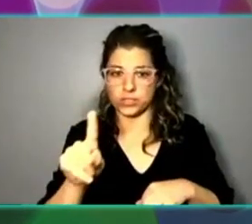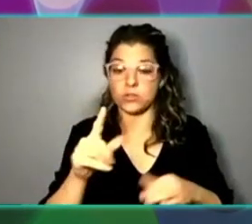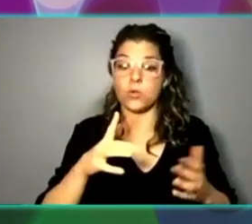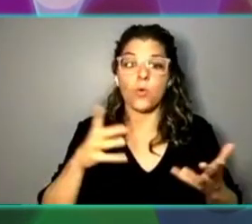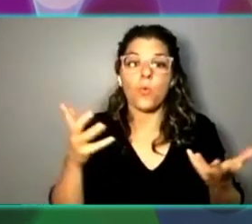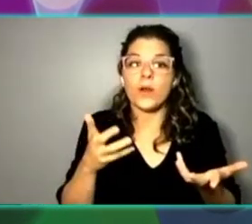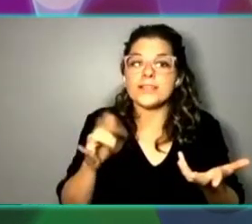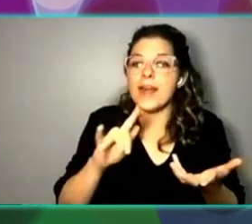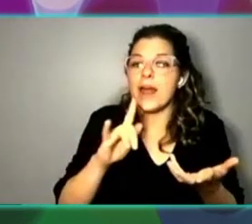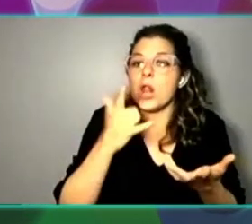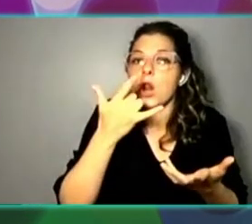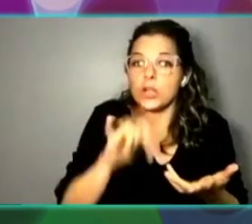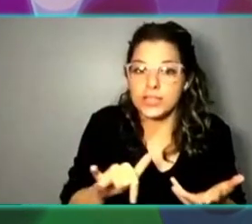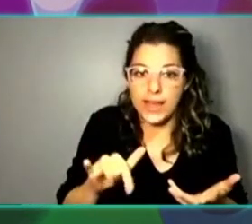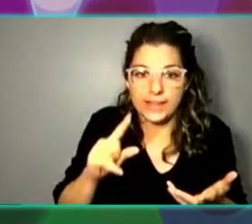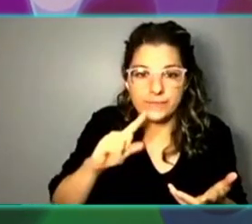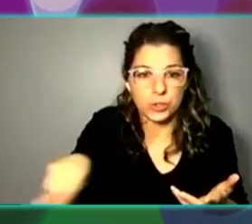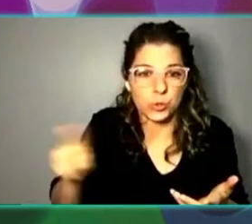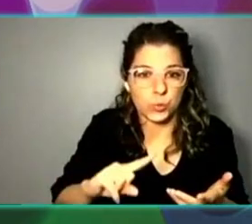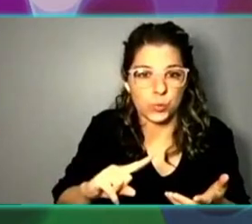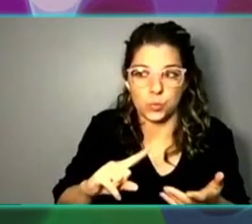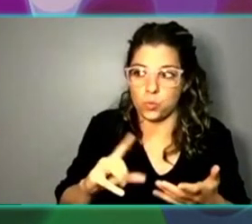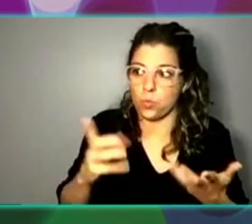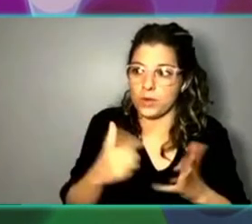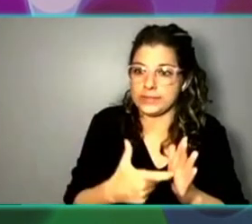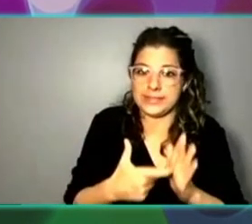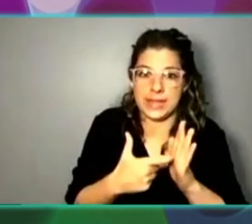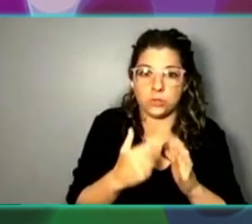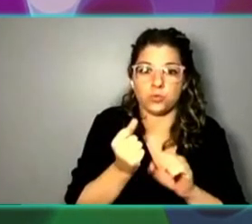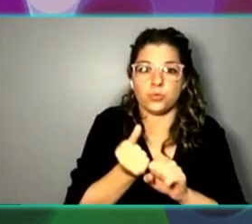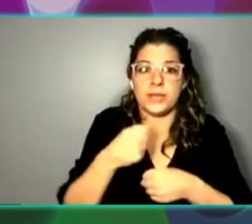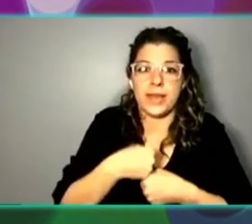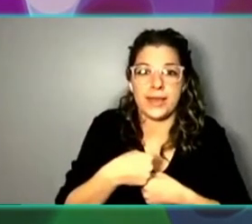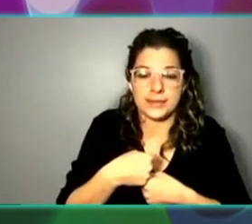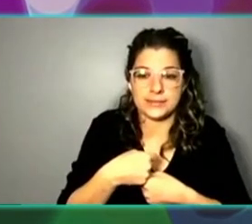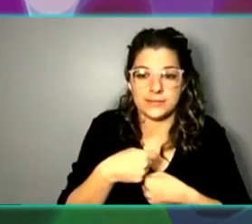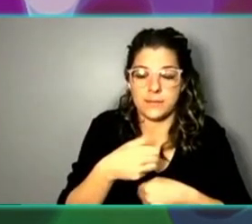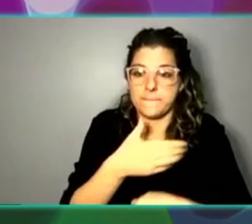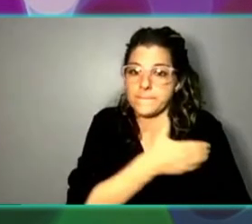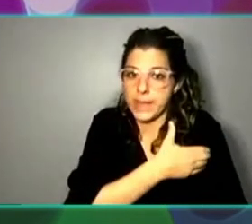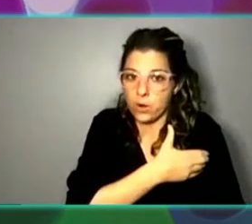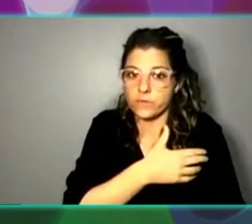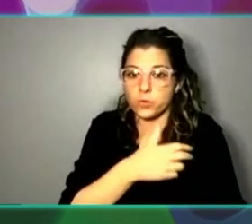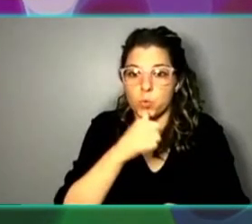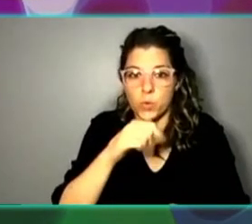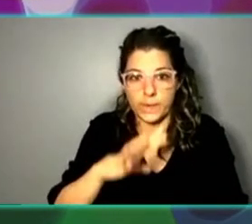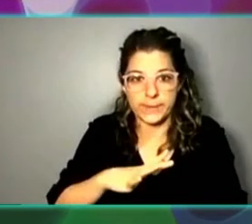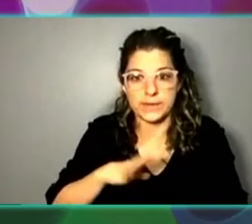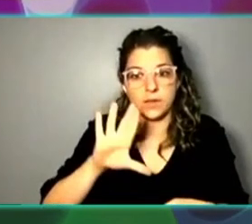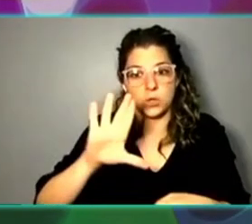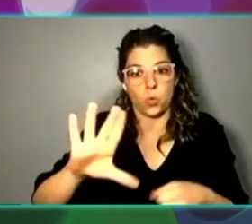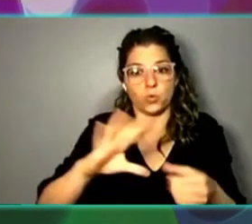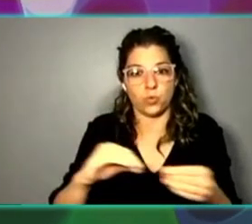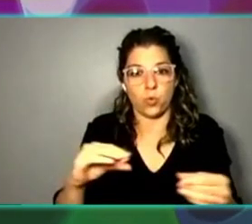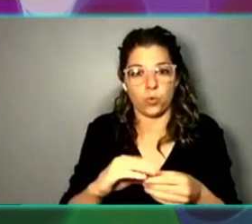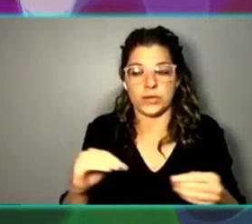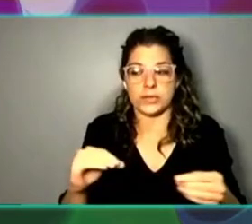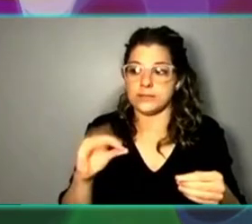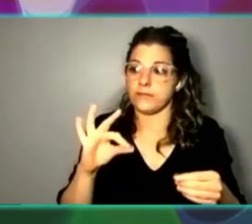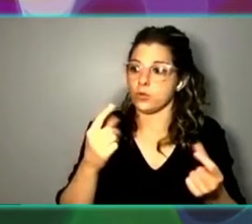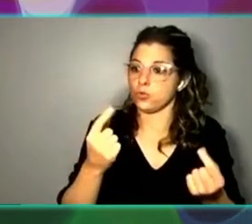that look like? What does it take to create powerful women in your stories, whether you're